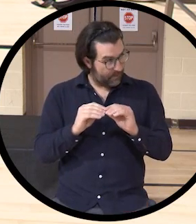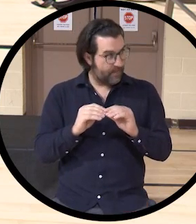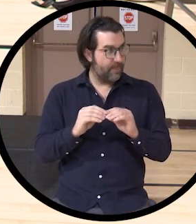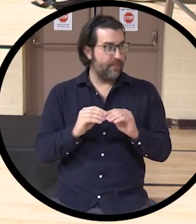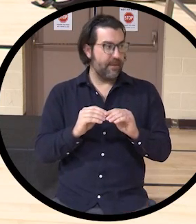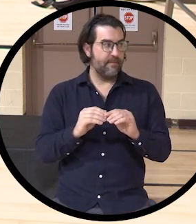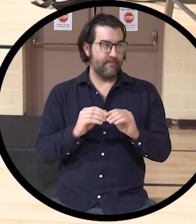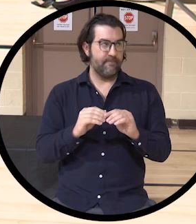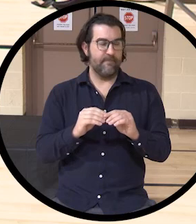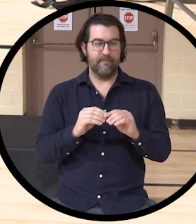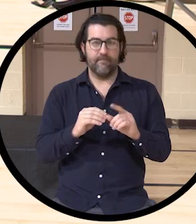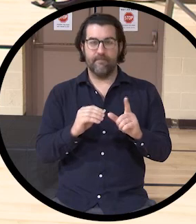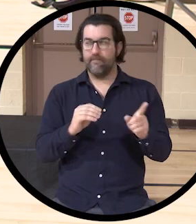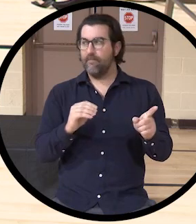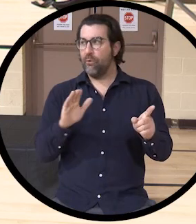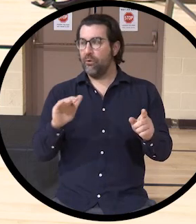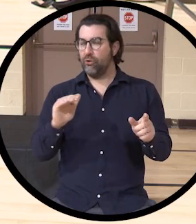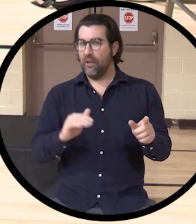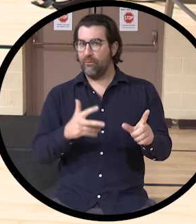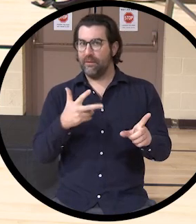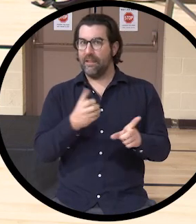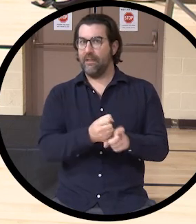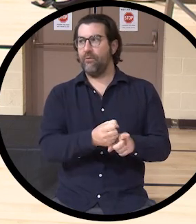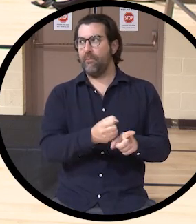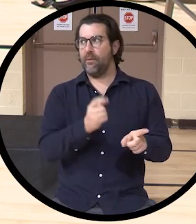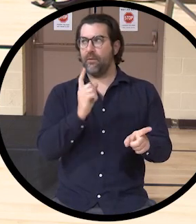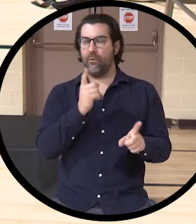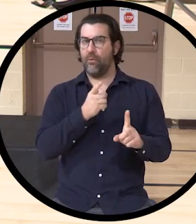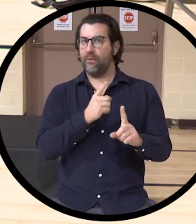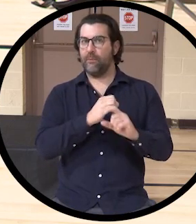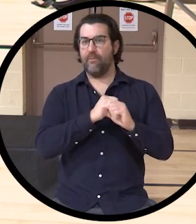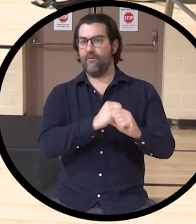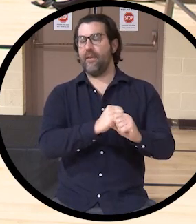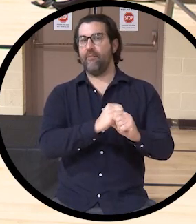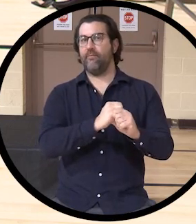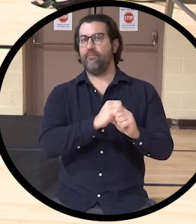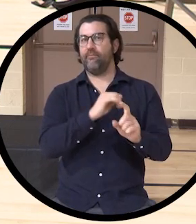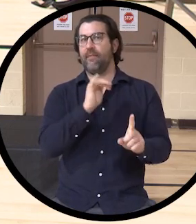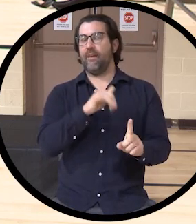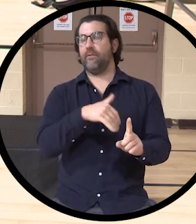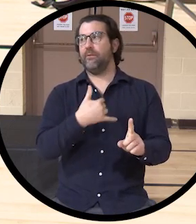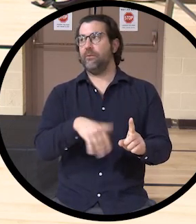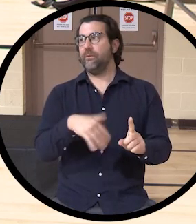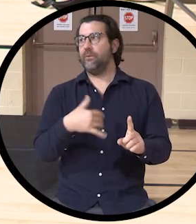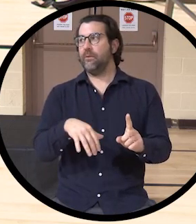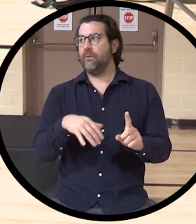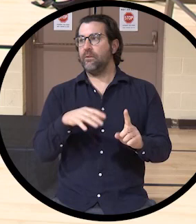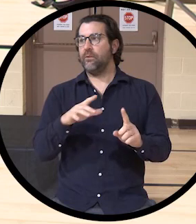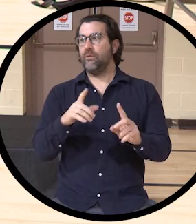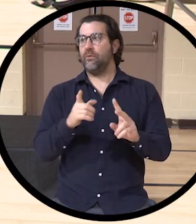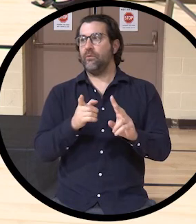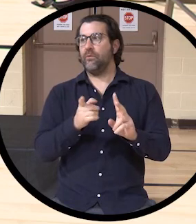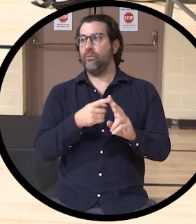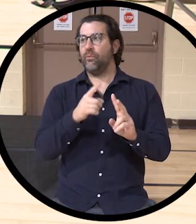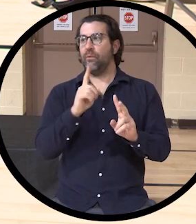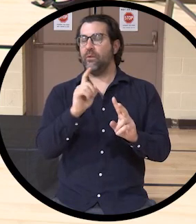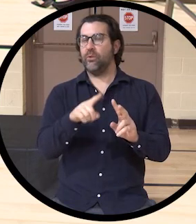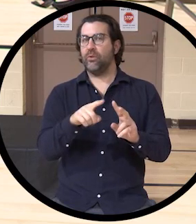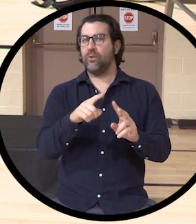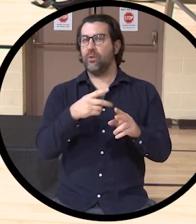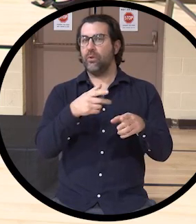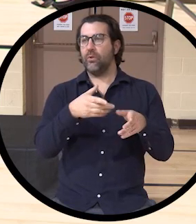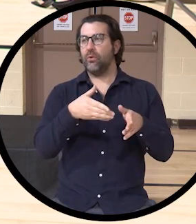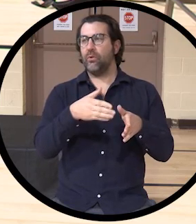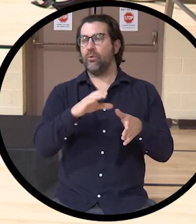and want to prevent exactly those kinds of accidents. The first question was about the crosswalks at